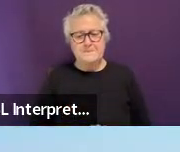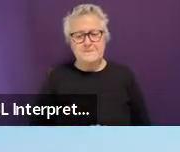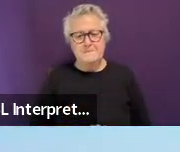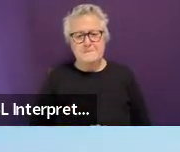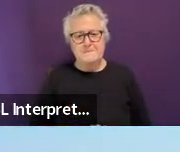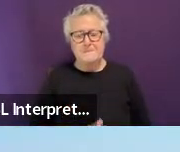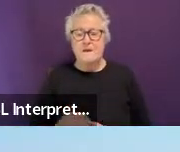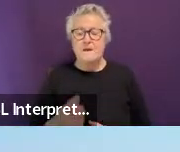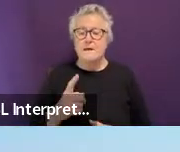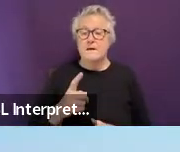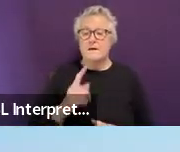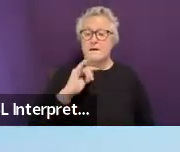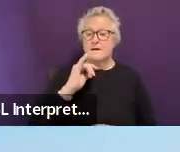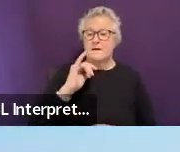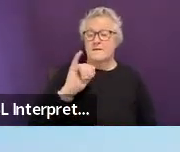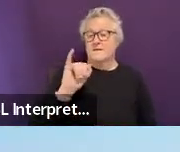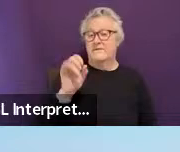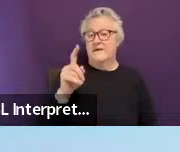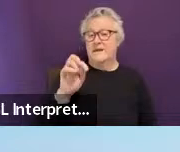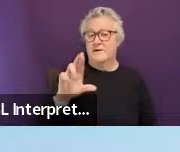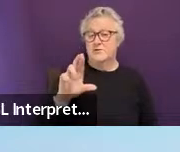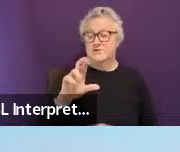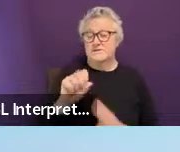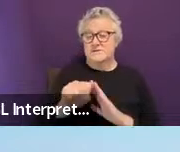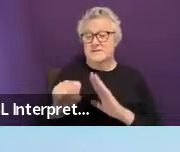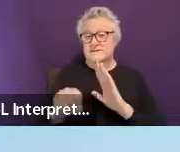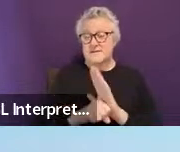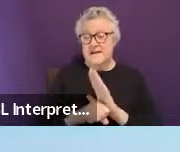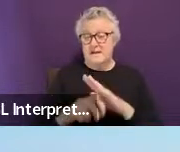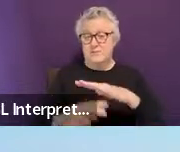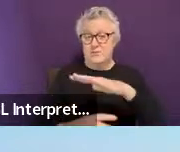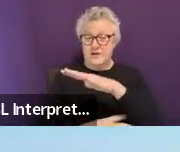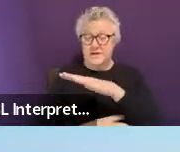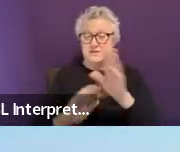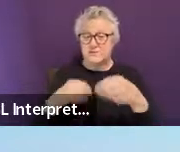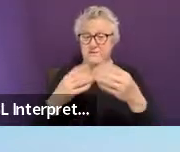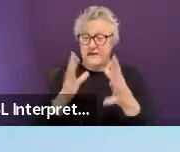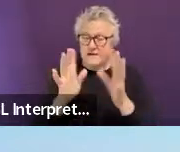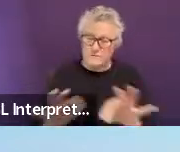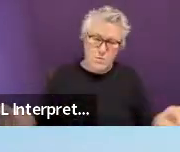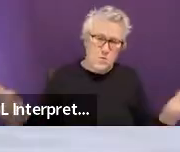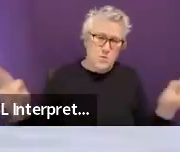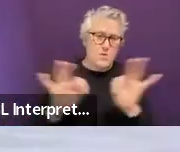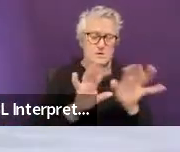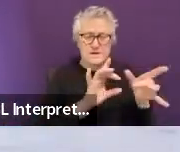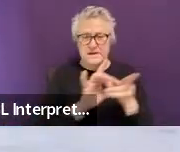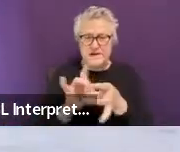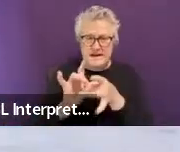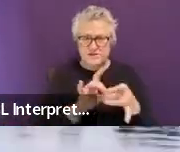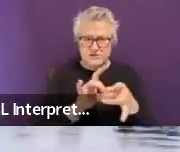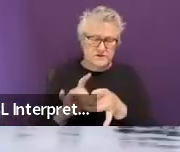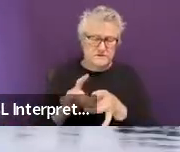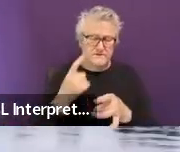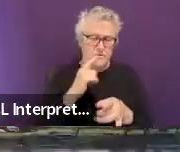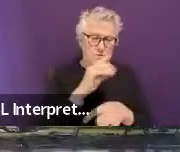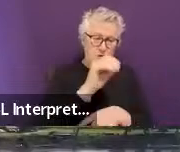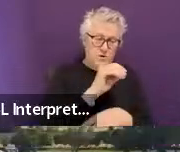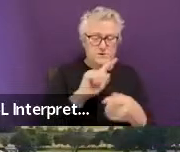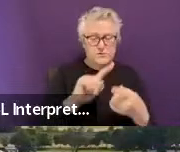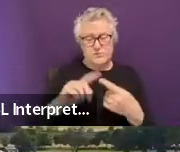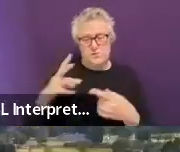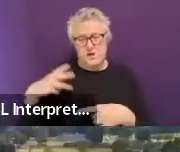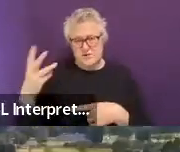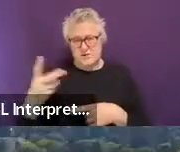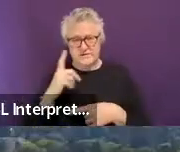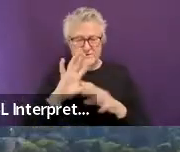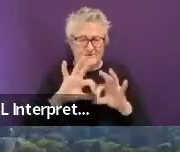The Interstate Bridge provides a critical connection between Oregon and Washington that supports local jobs and families and is a vital trade route for regional, national,